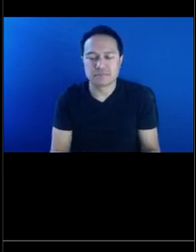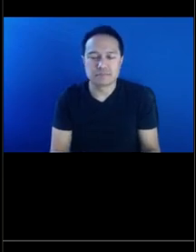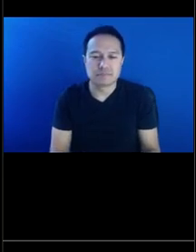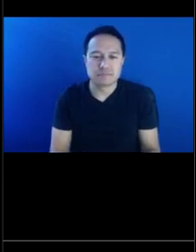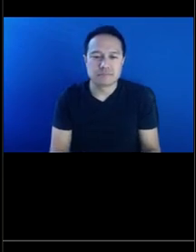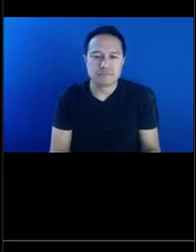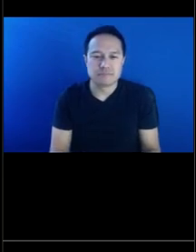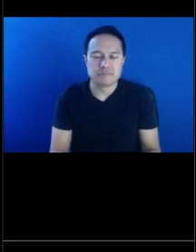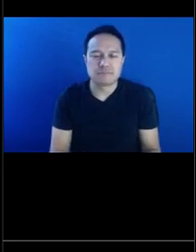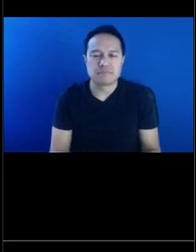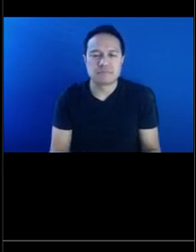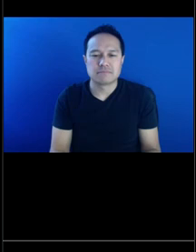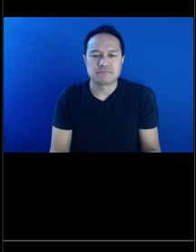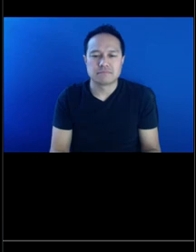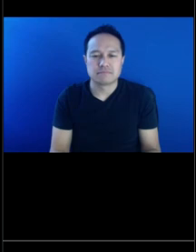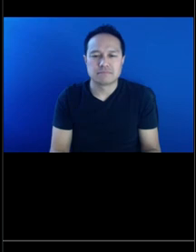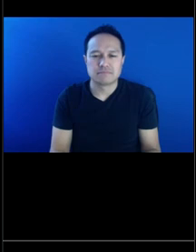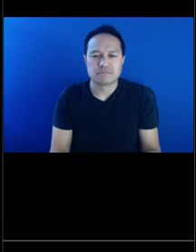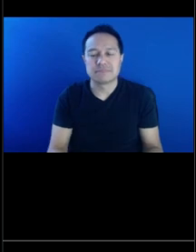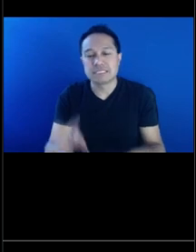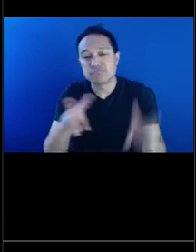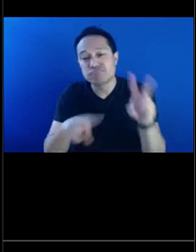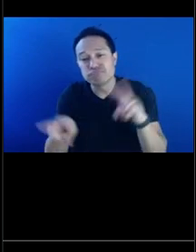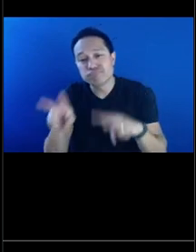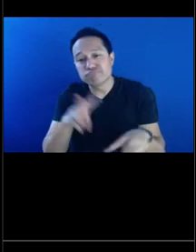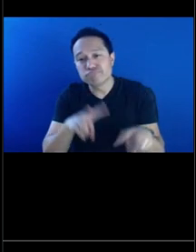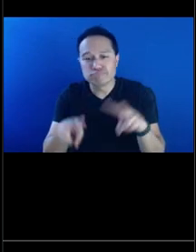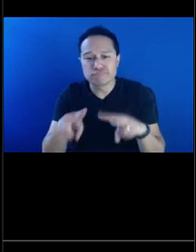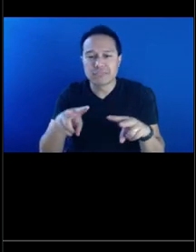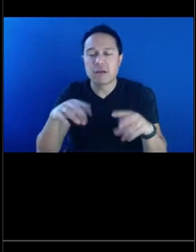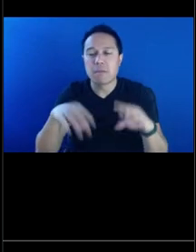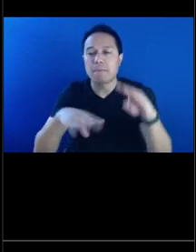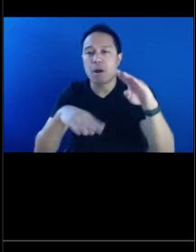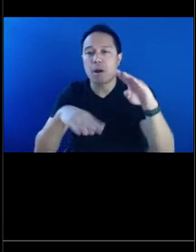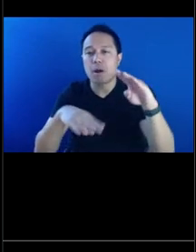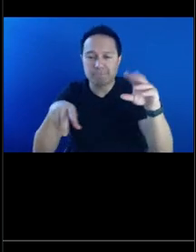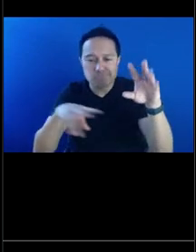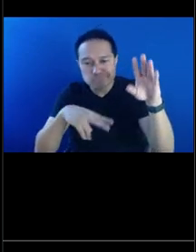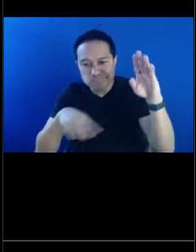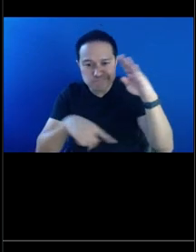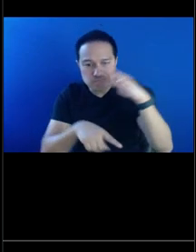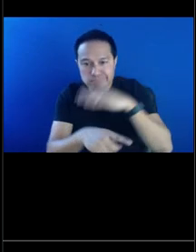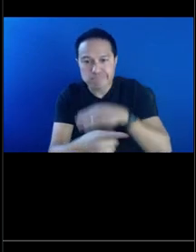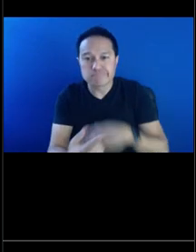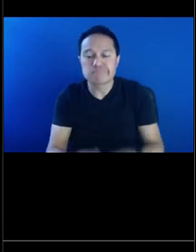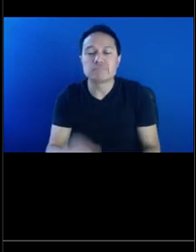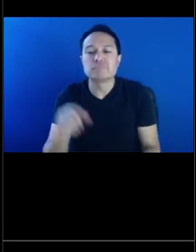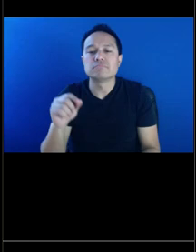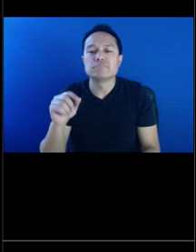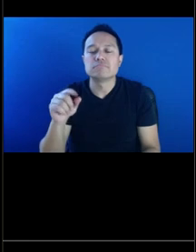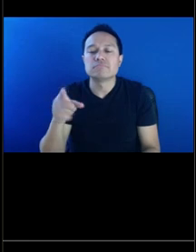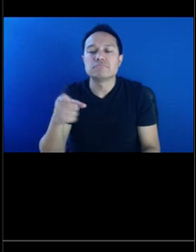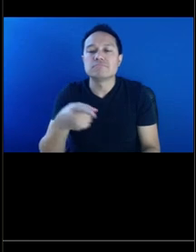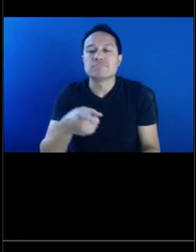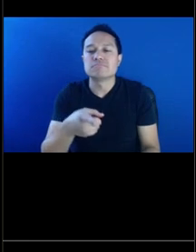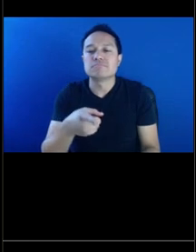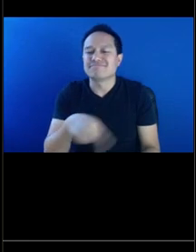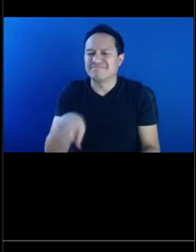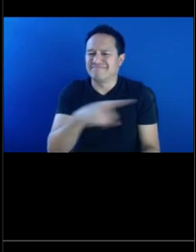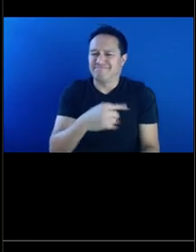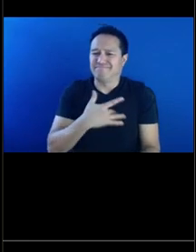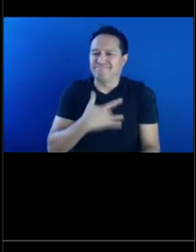of looking along the bottom and just keeps following the bottom and diving down. Monk seals are really specialized for finding food that's at